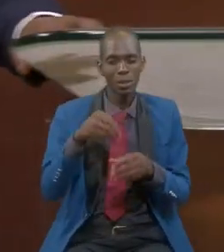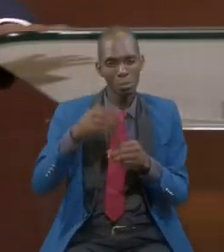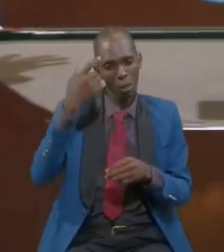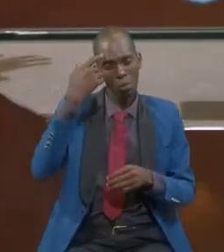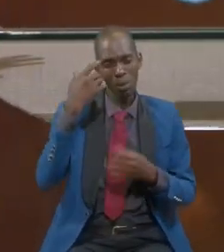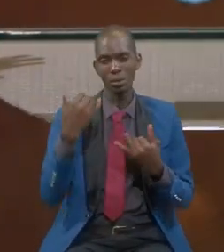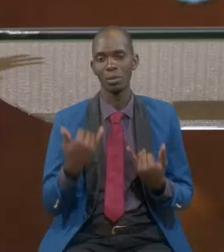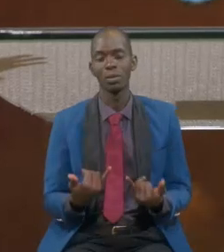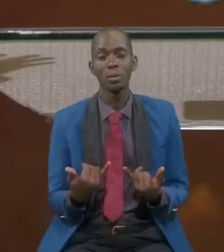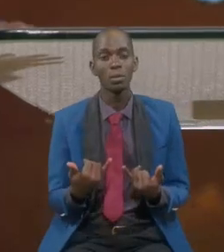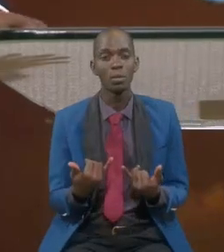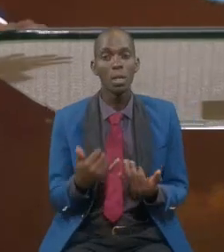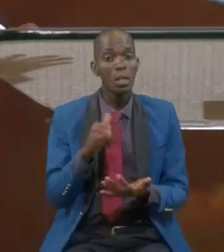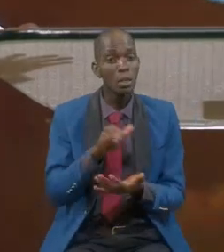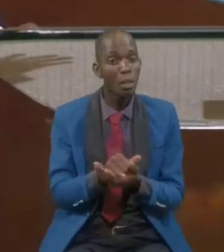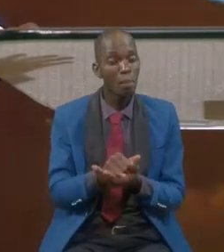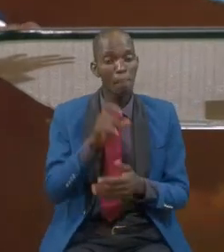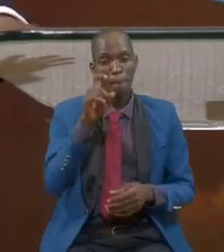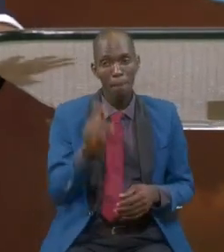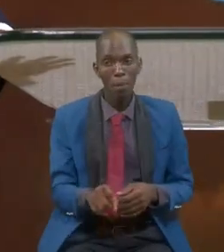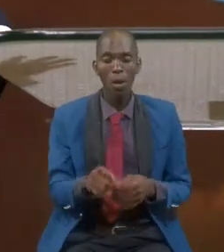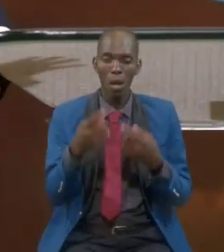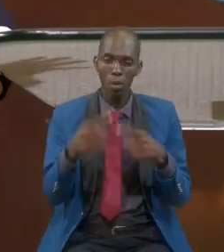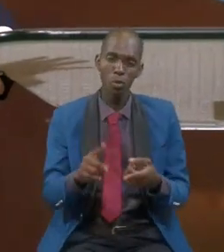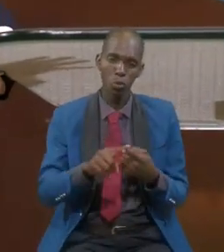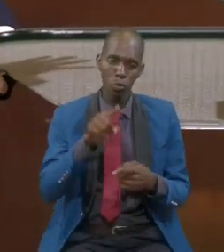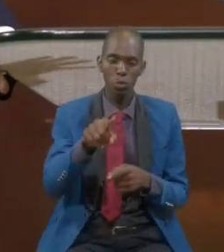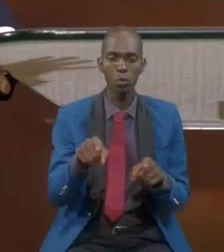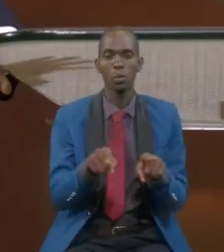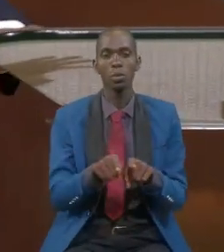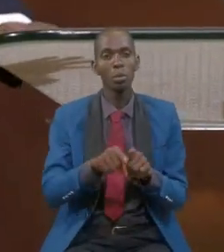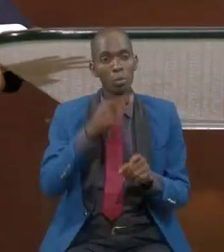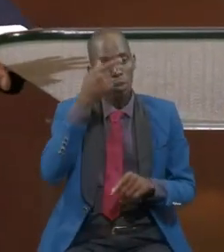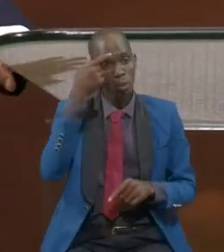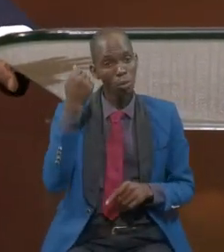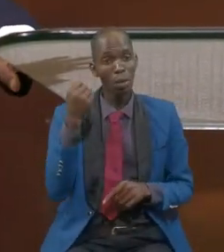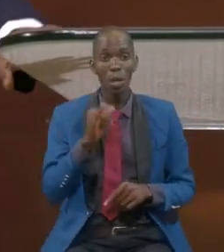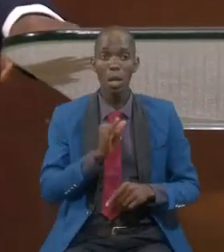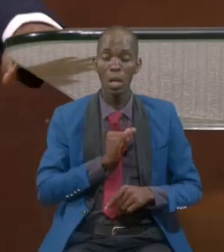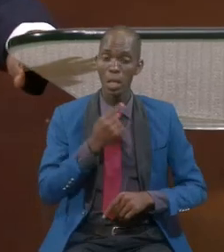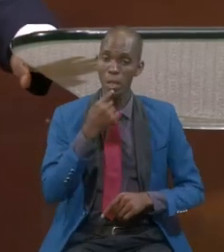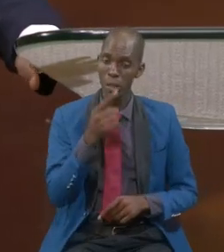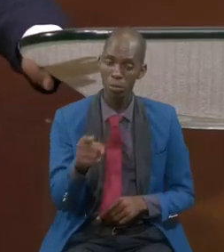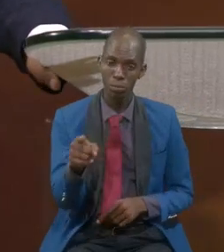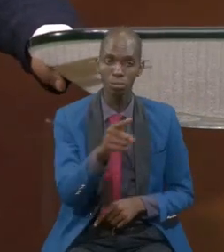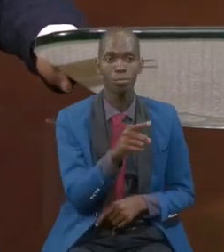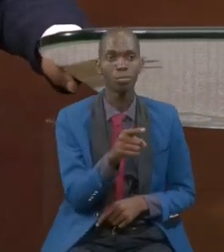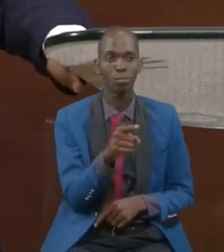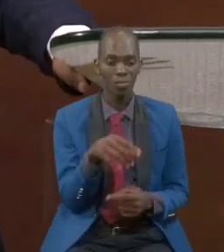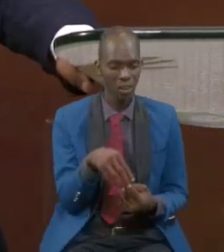the that must happen to you because I tell you